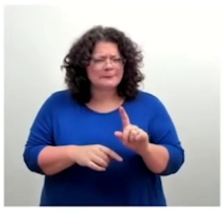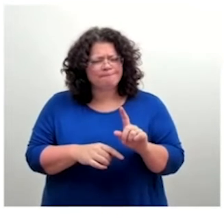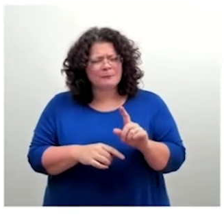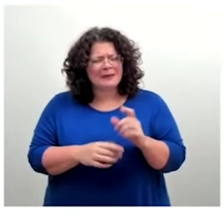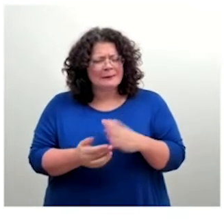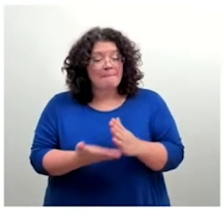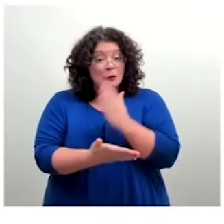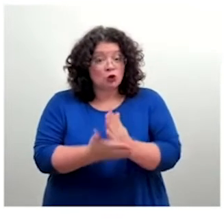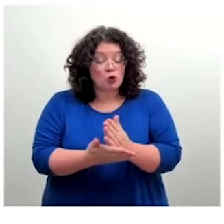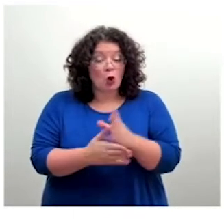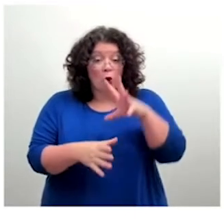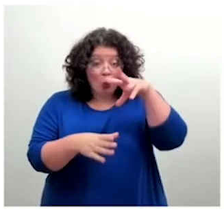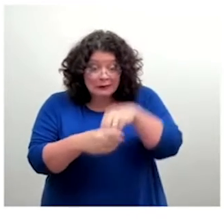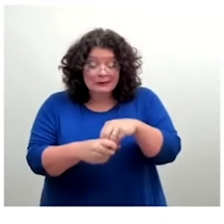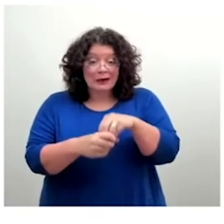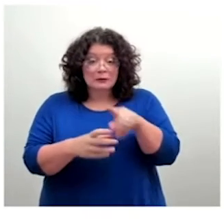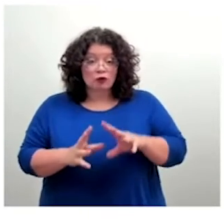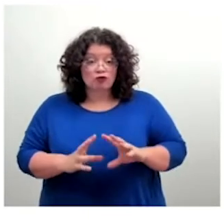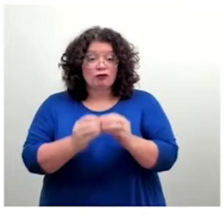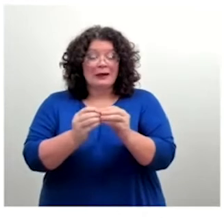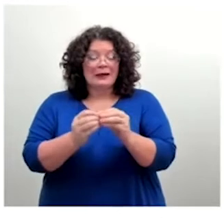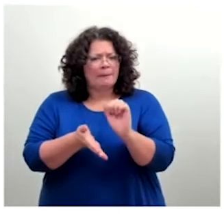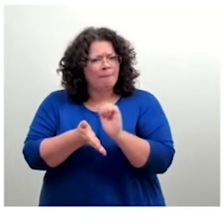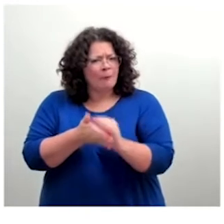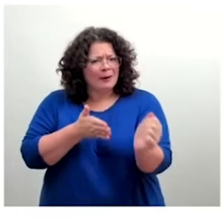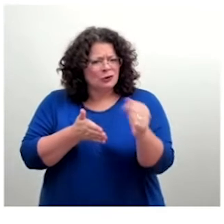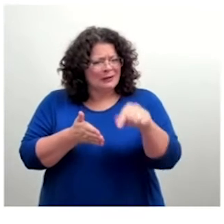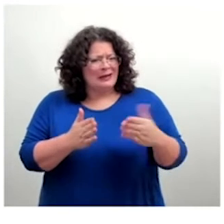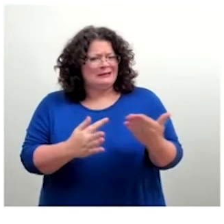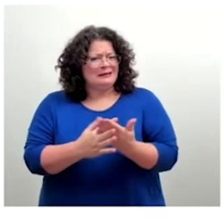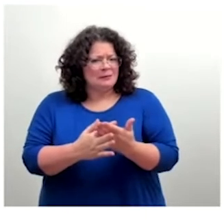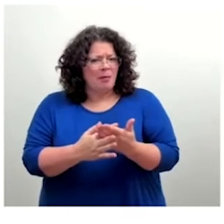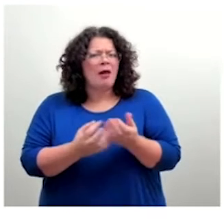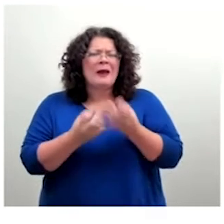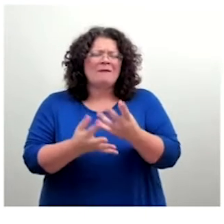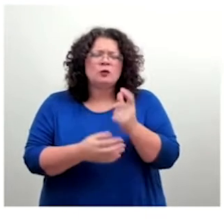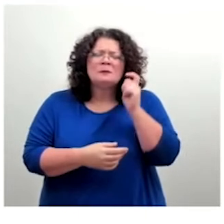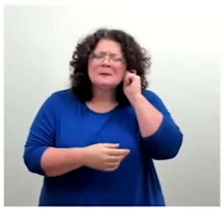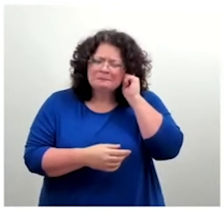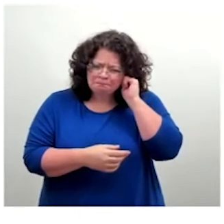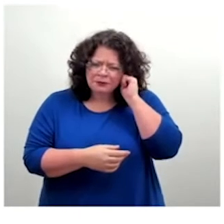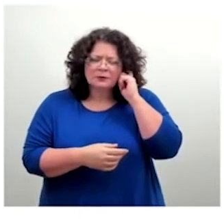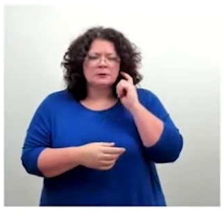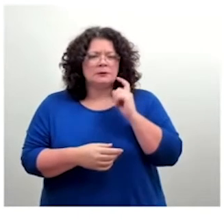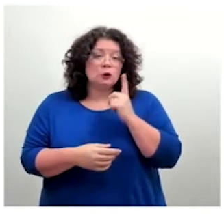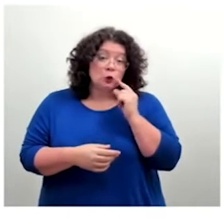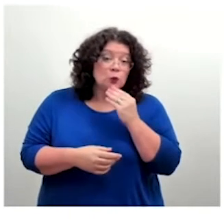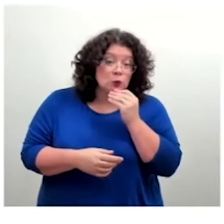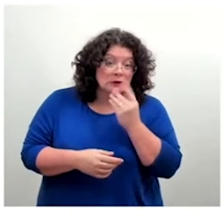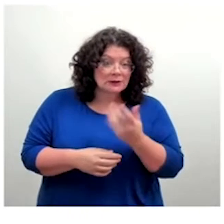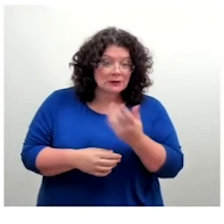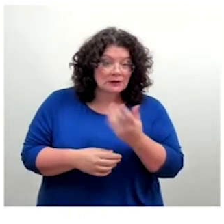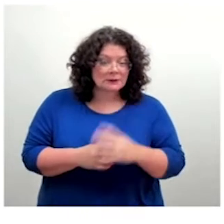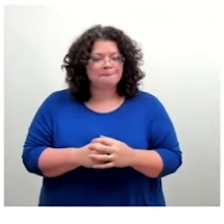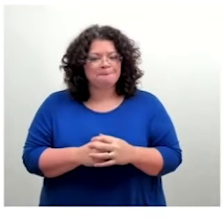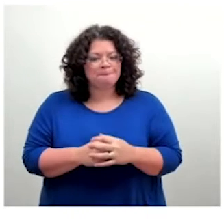the regulations to include best practice, but I do encourage people to go beyond the regulations. The regulations are there as a framework,